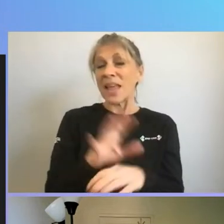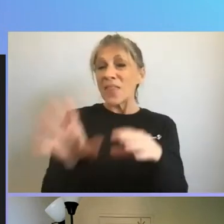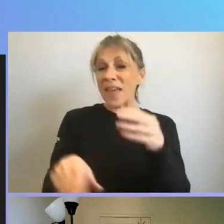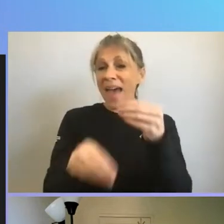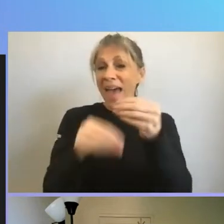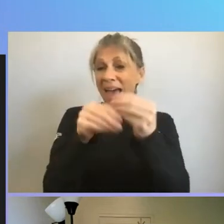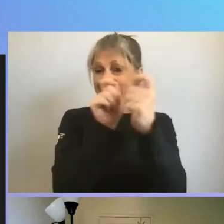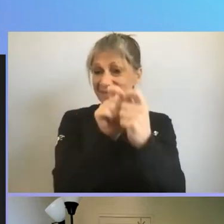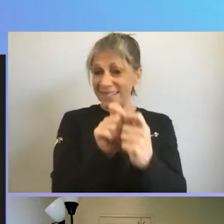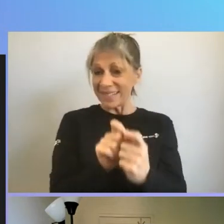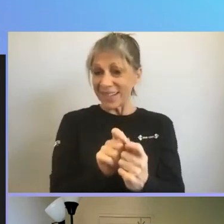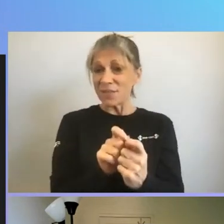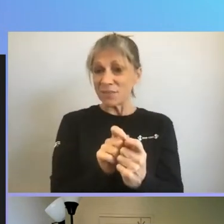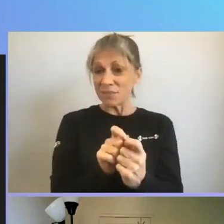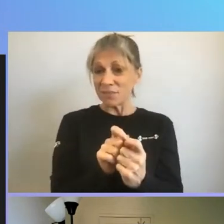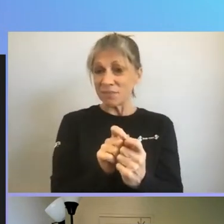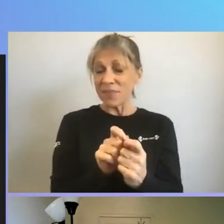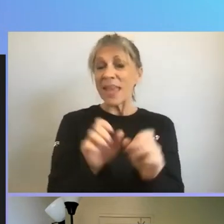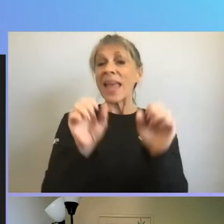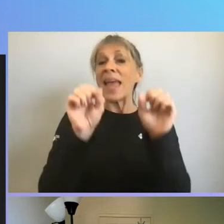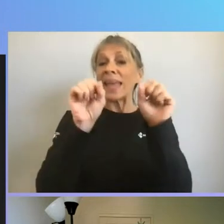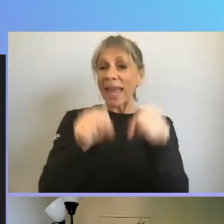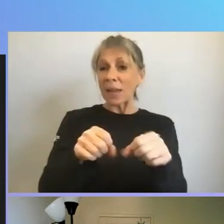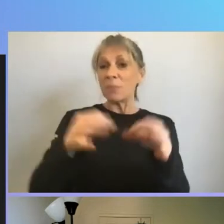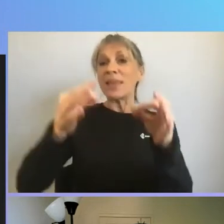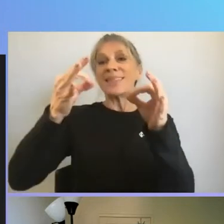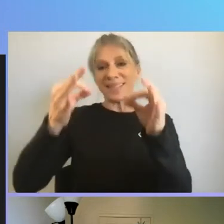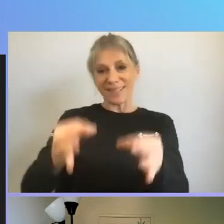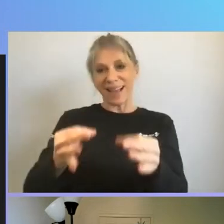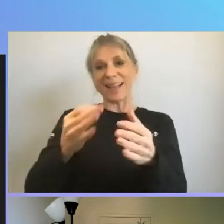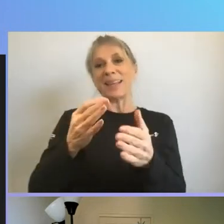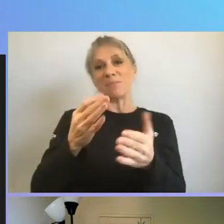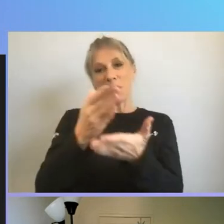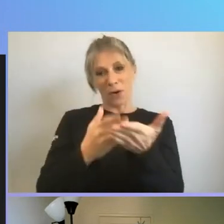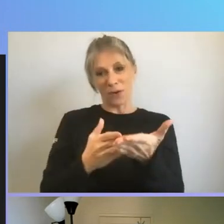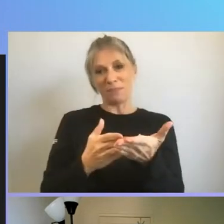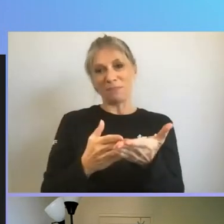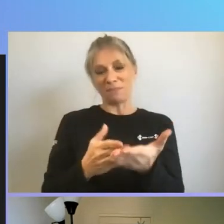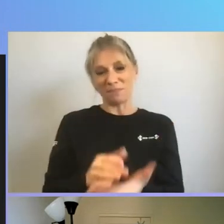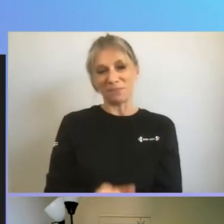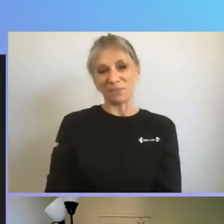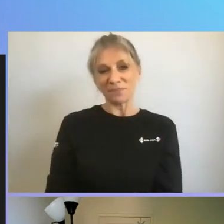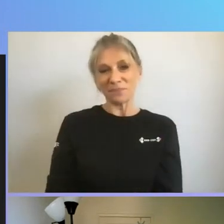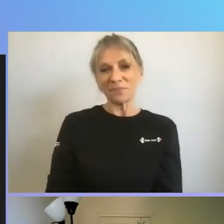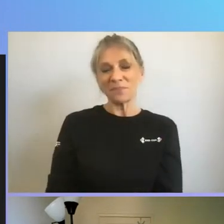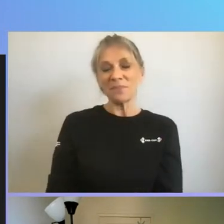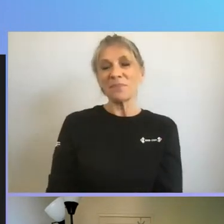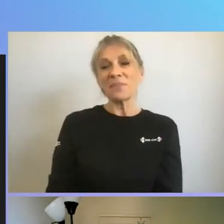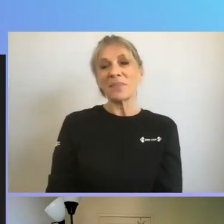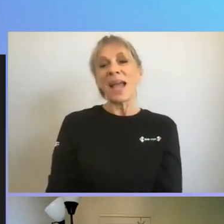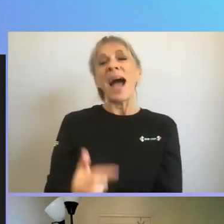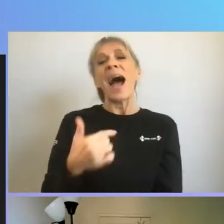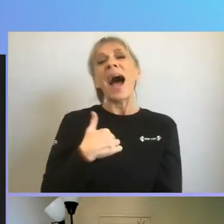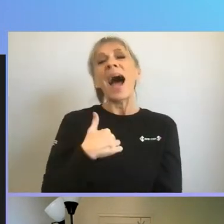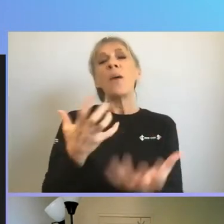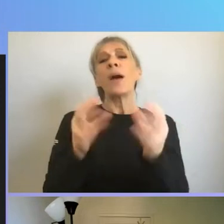detail can be the deciding factor. And so I just want to clarify,